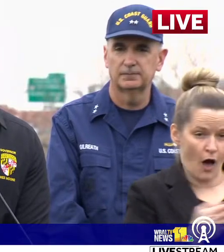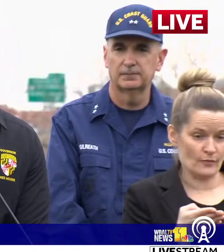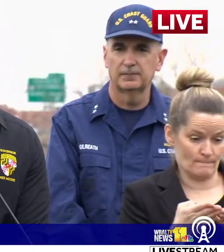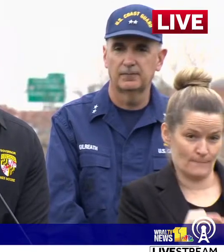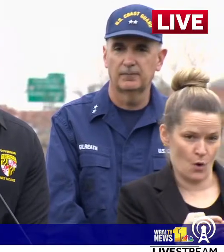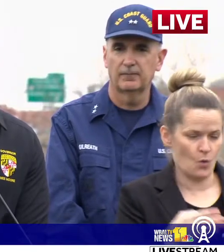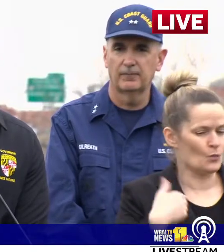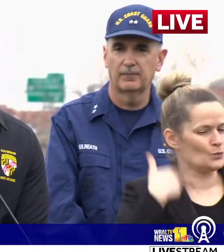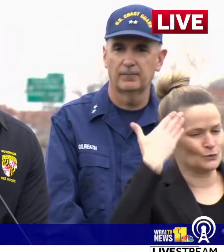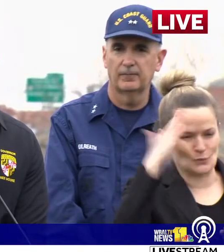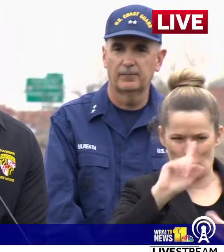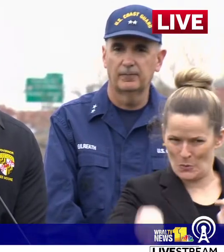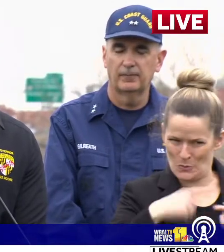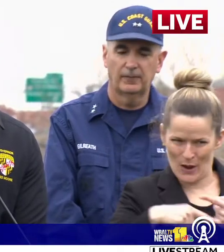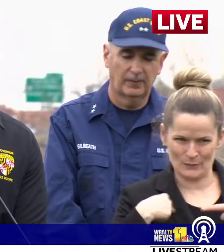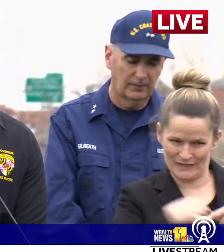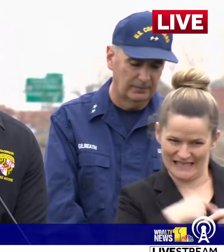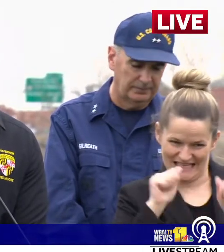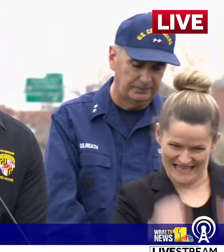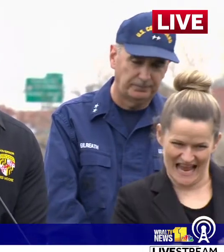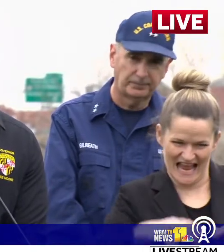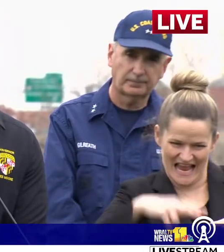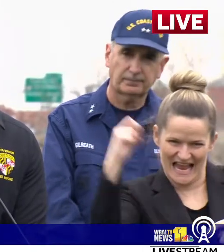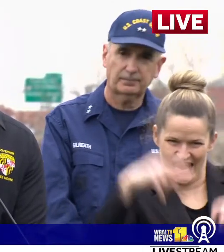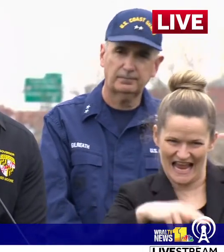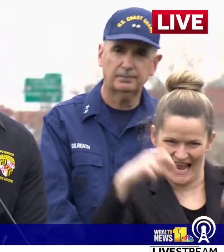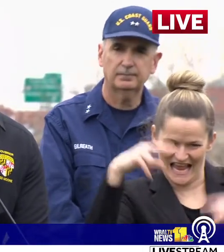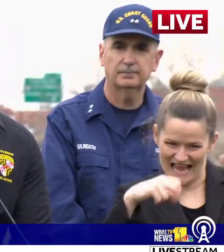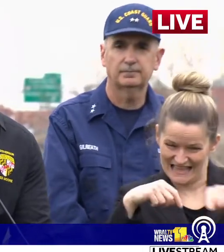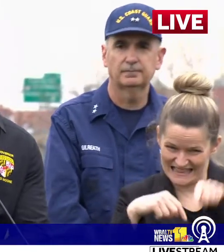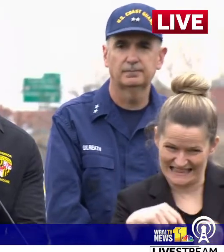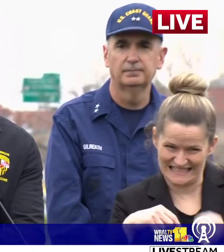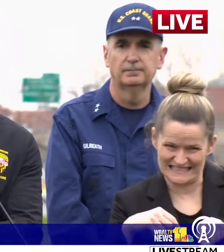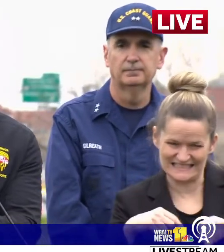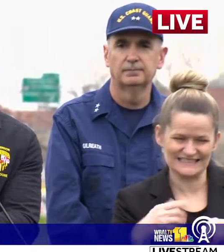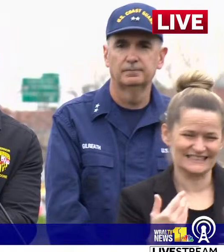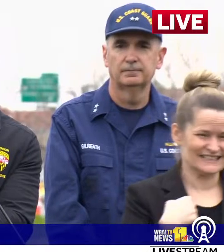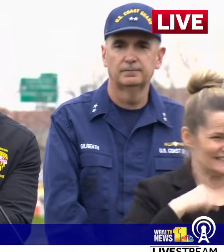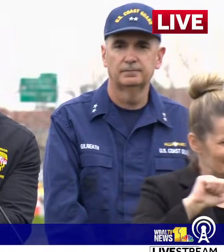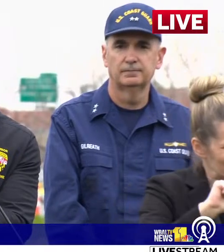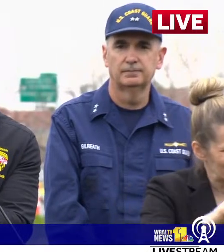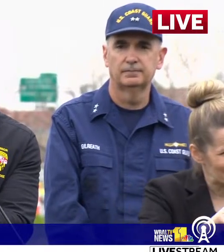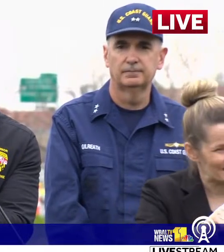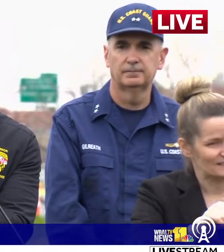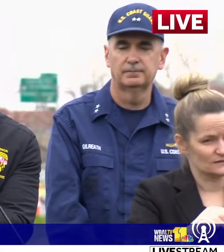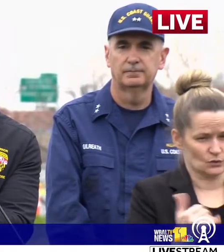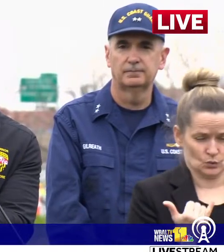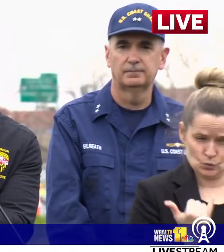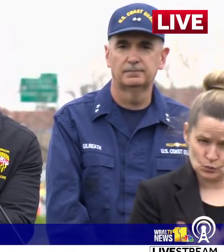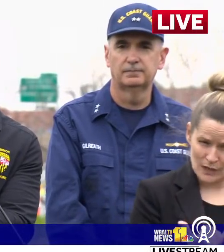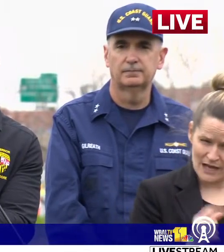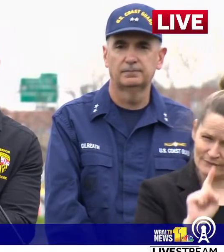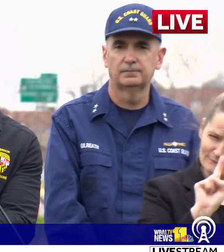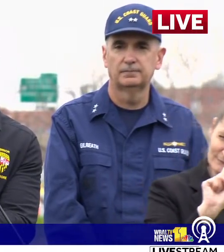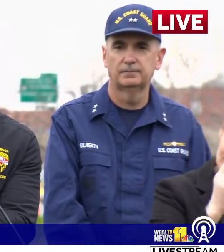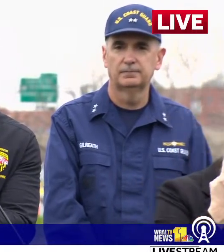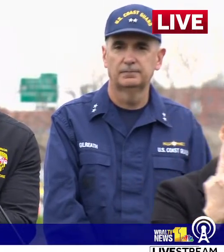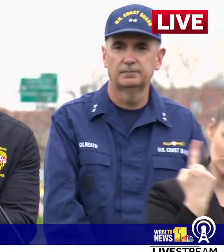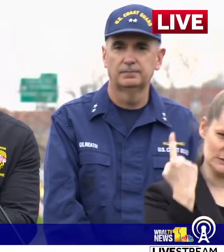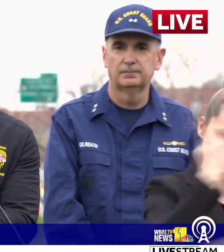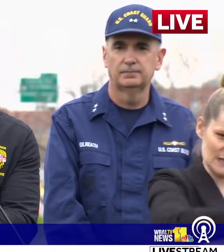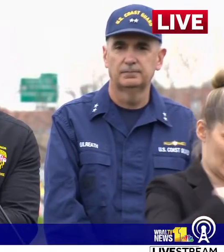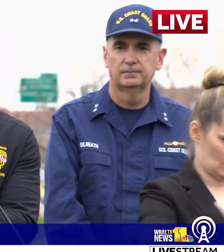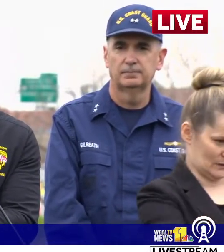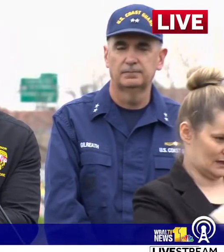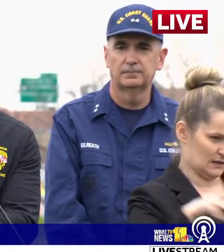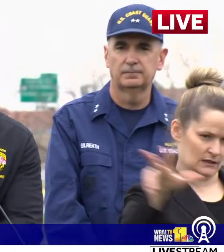information. I cannot stress enough how important today and the first movement of this bridge